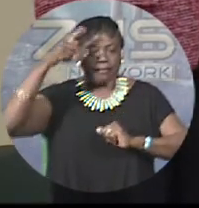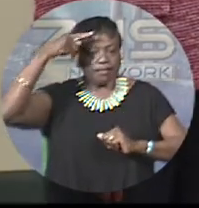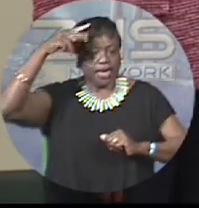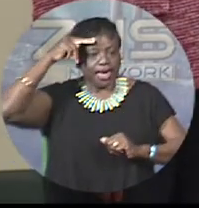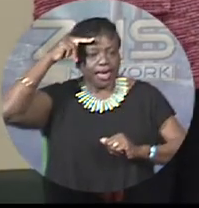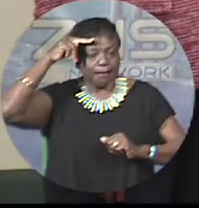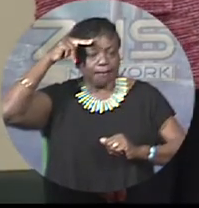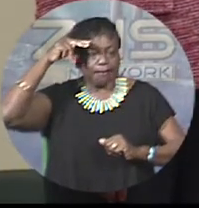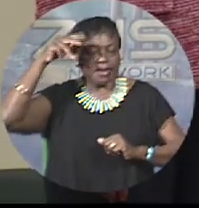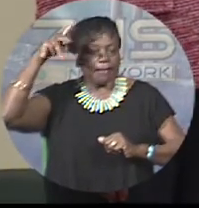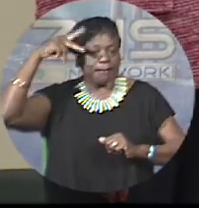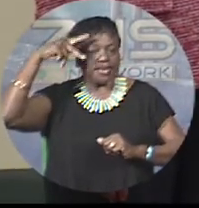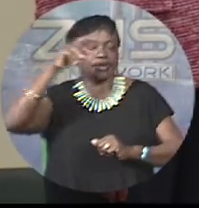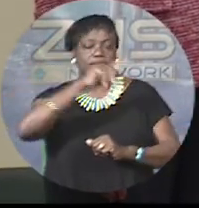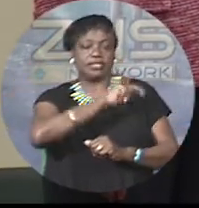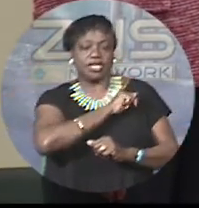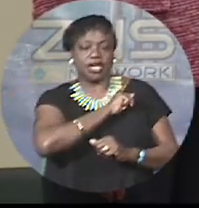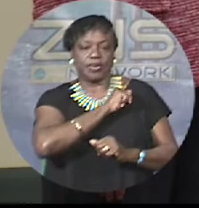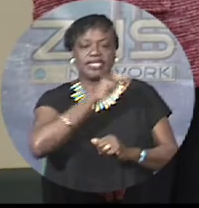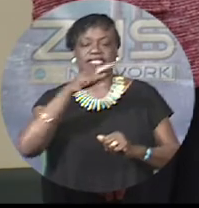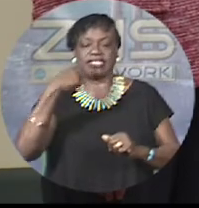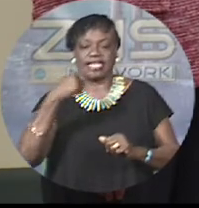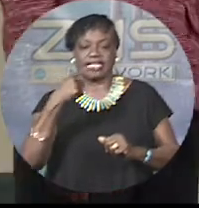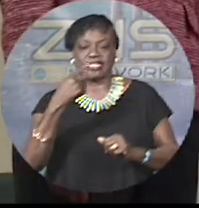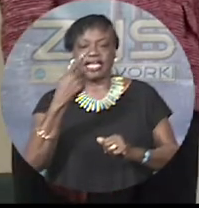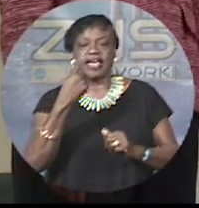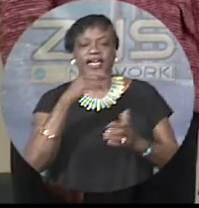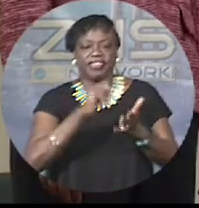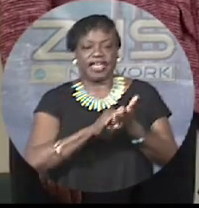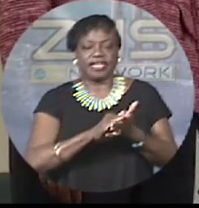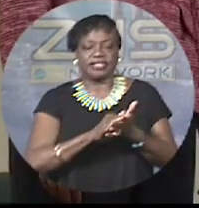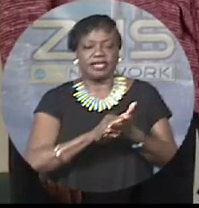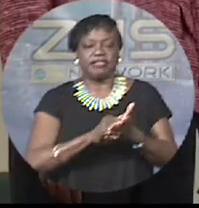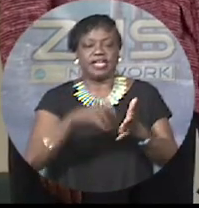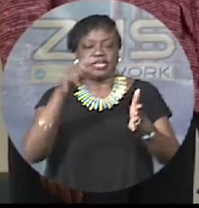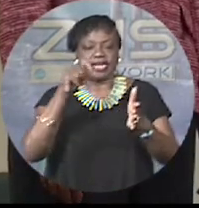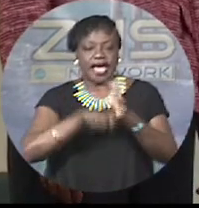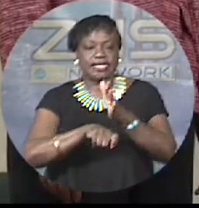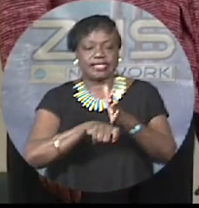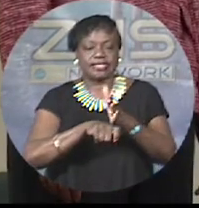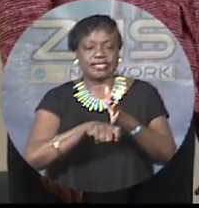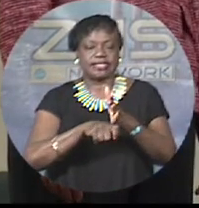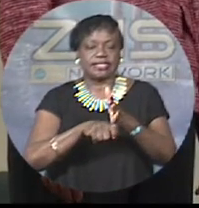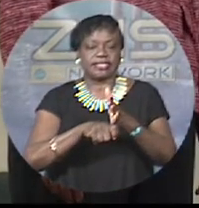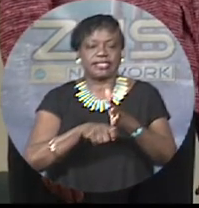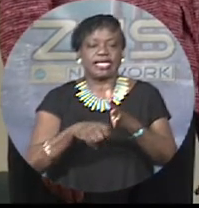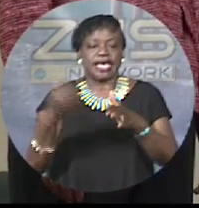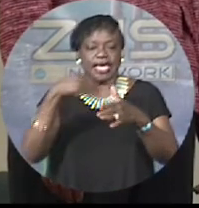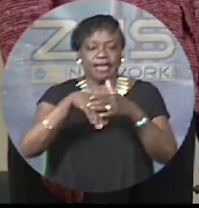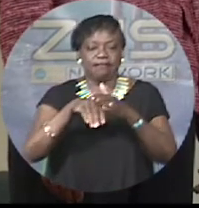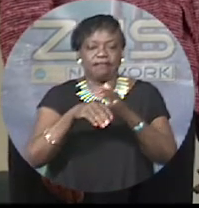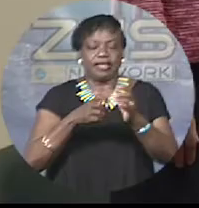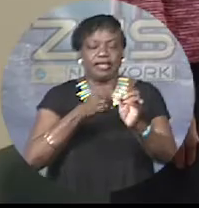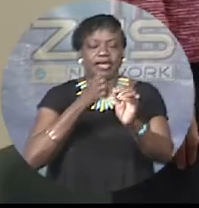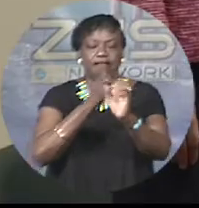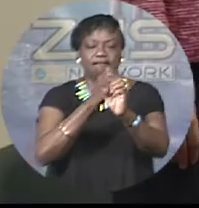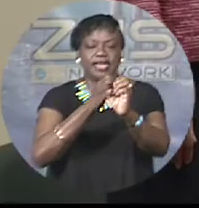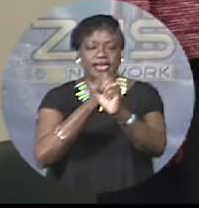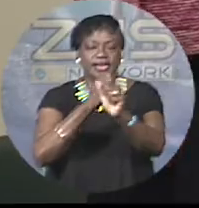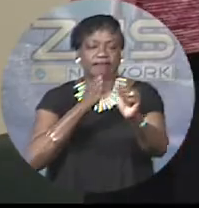in protecting the country's revenue from tax evaders, the interdiction of illegal contraband, and smuggling